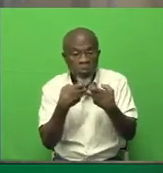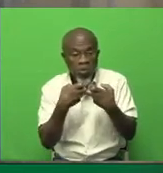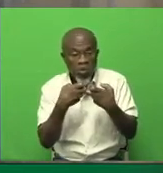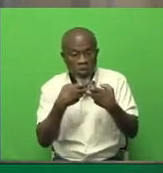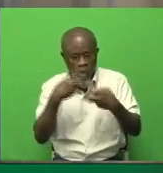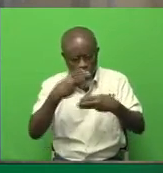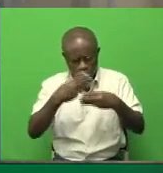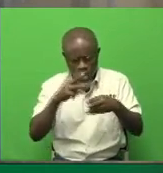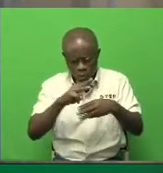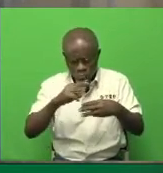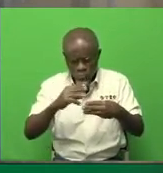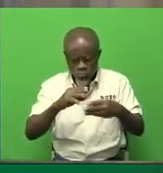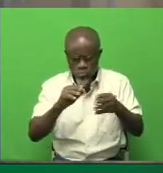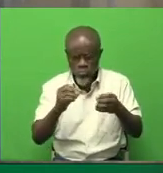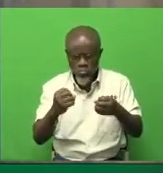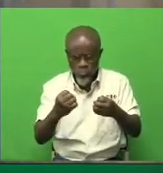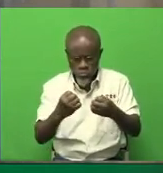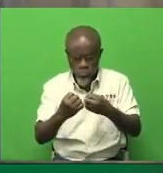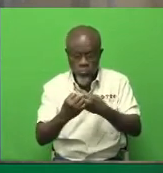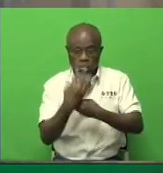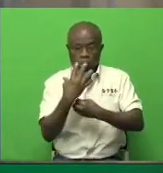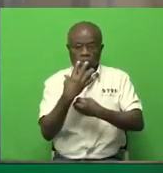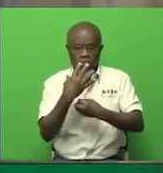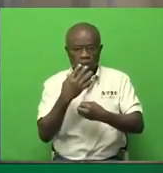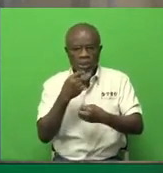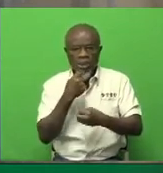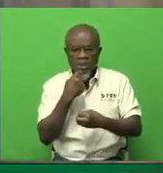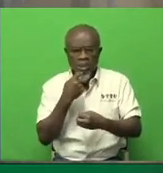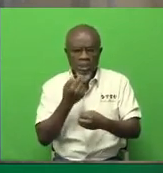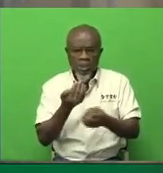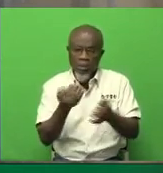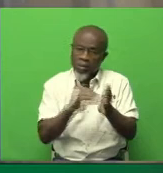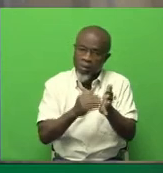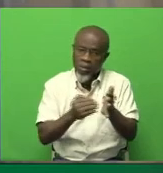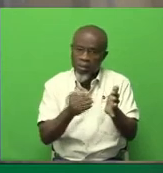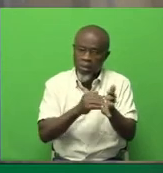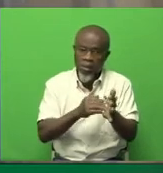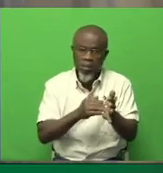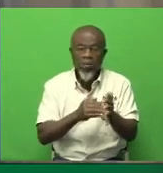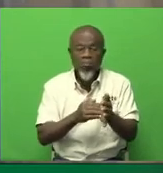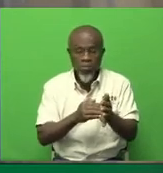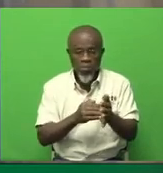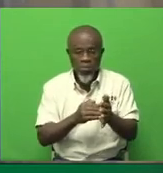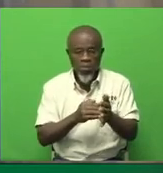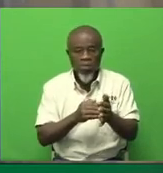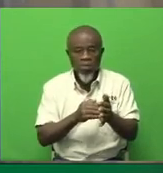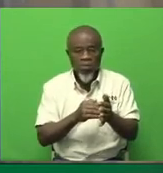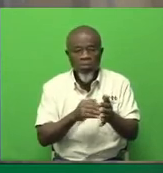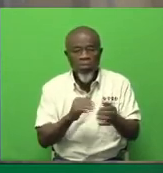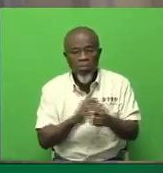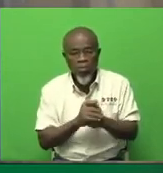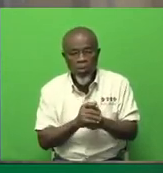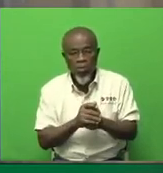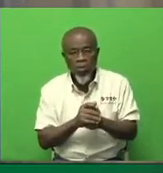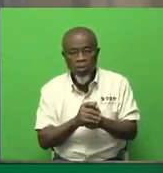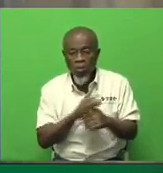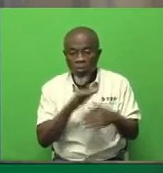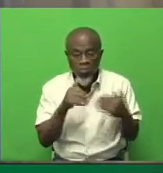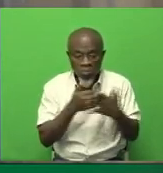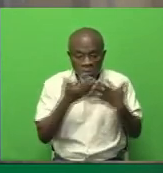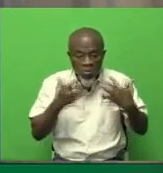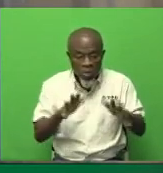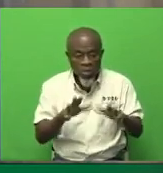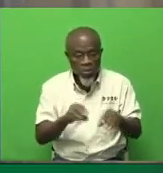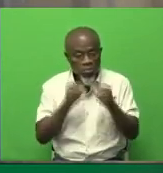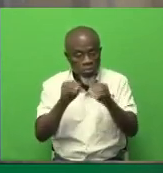multiple times and repeats of being upgraded this is to facilitate payments for services already administered